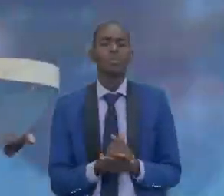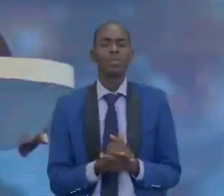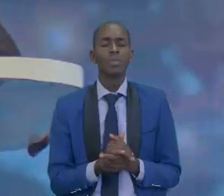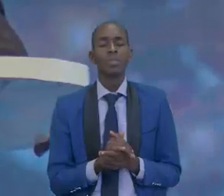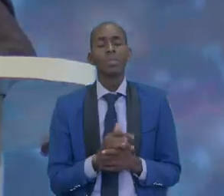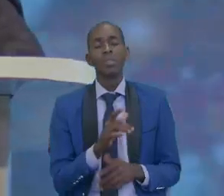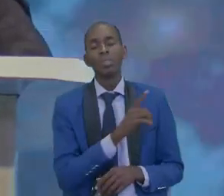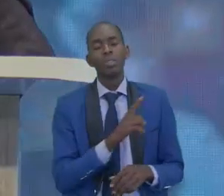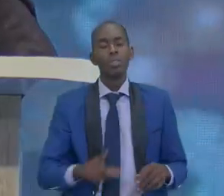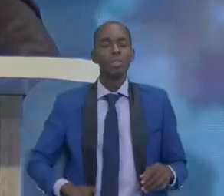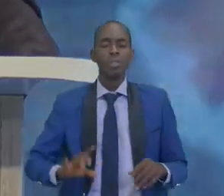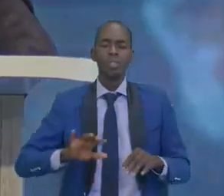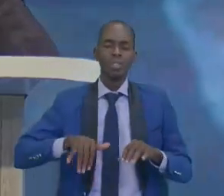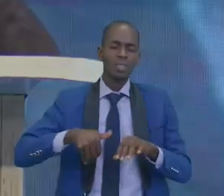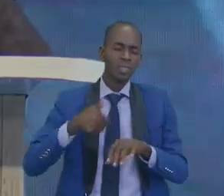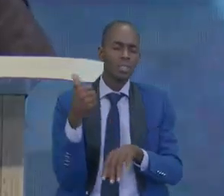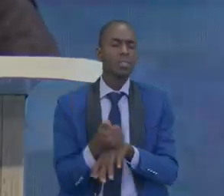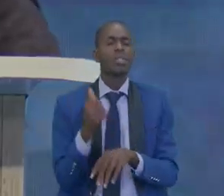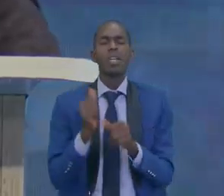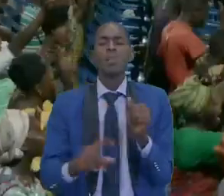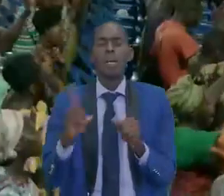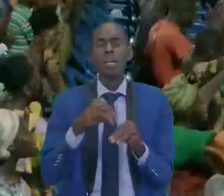Lord, confirmation everywhere.